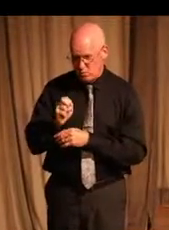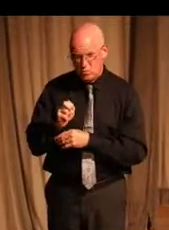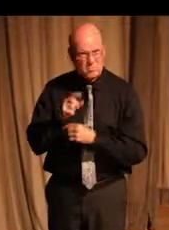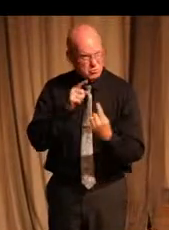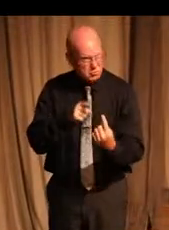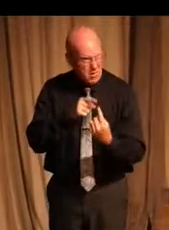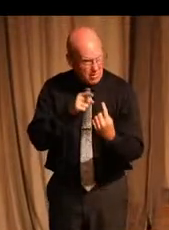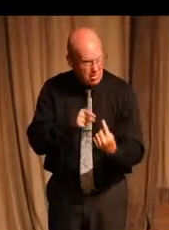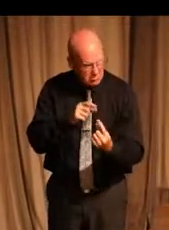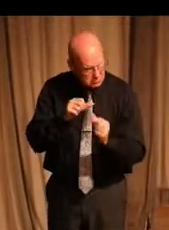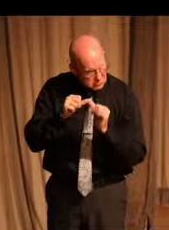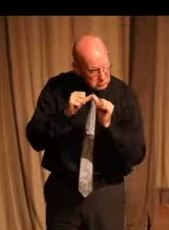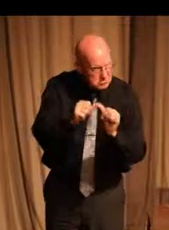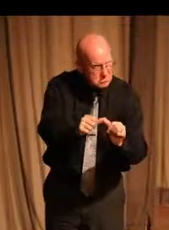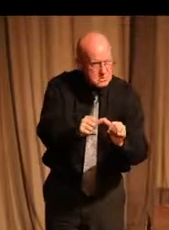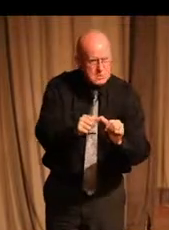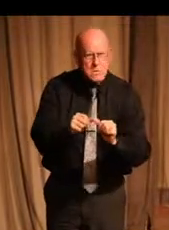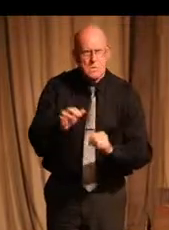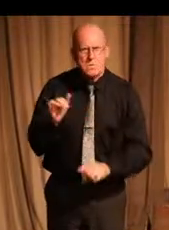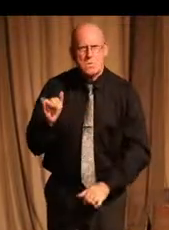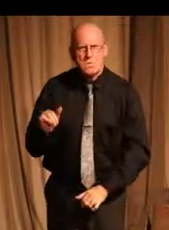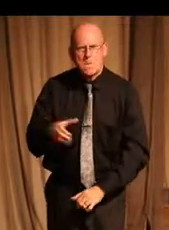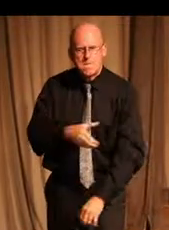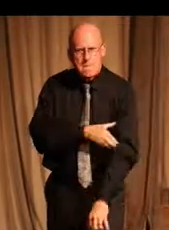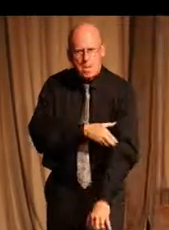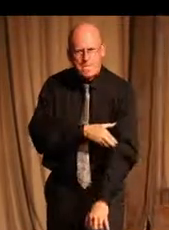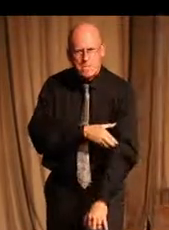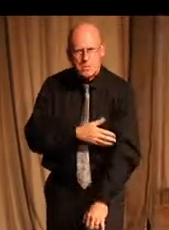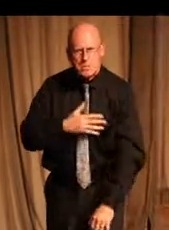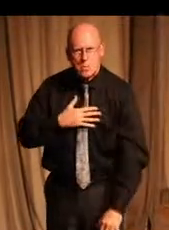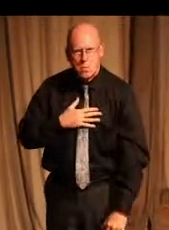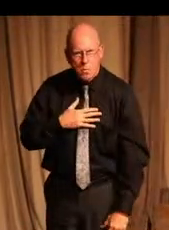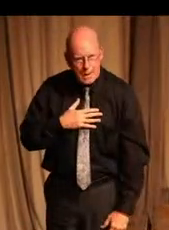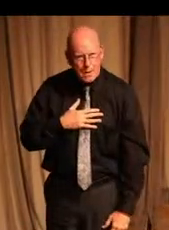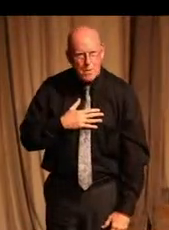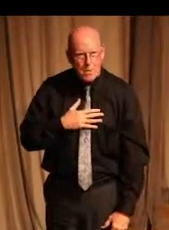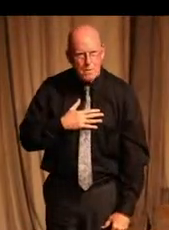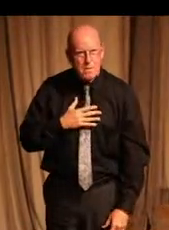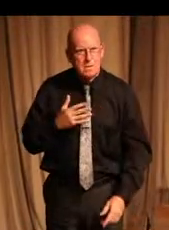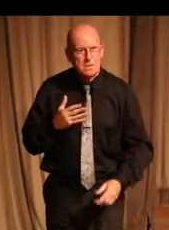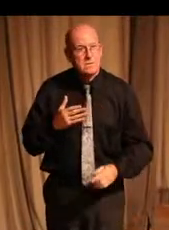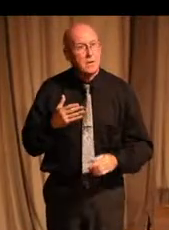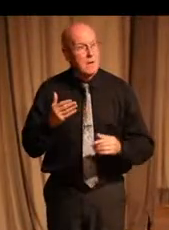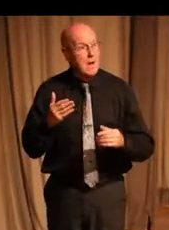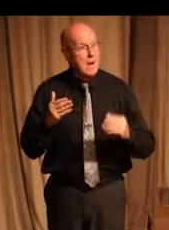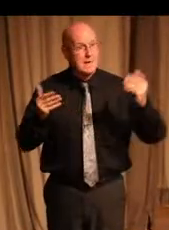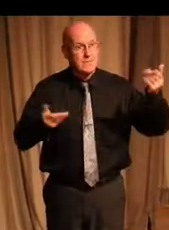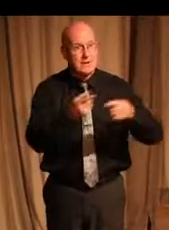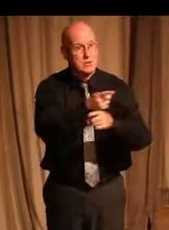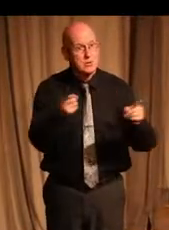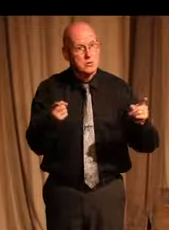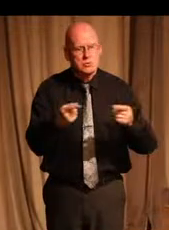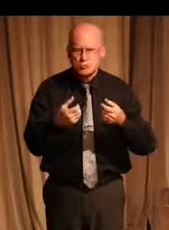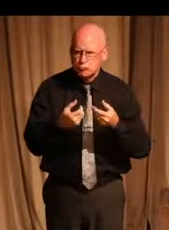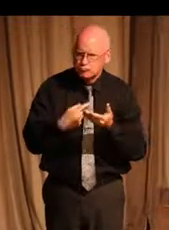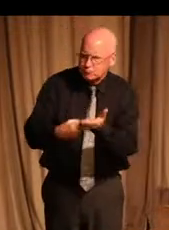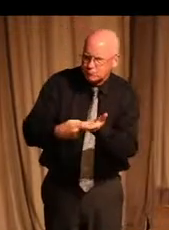So I'll pause there and kind of talk about, or invite you all actually to talk